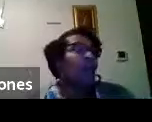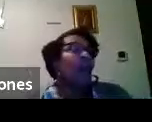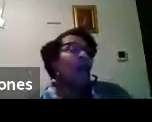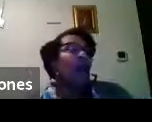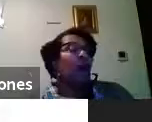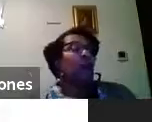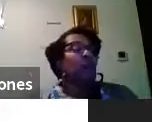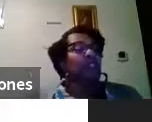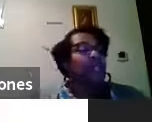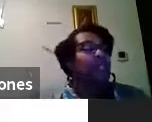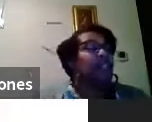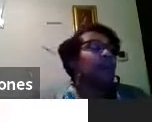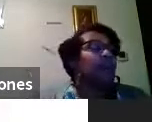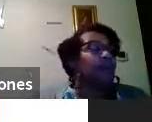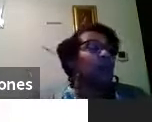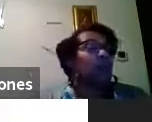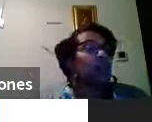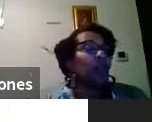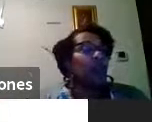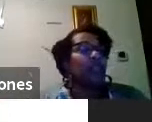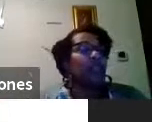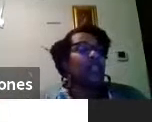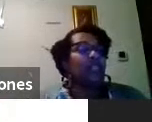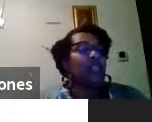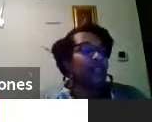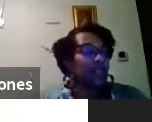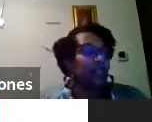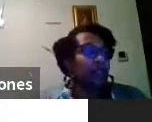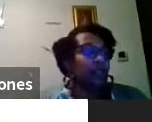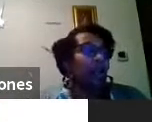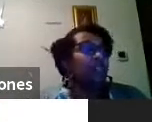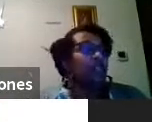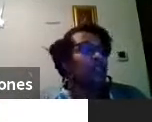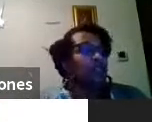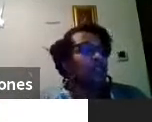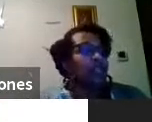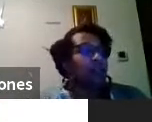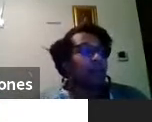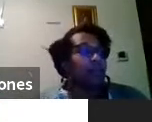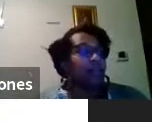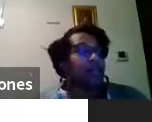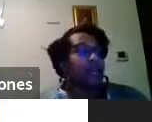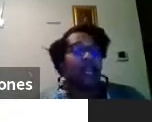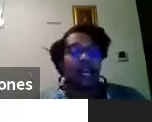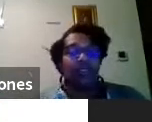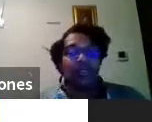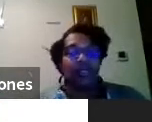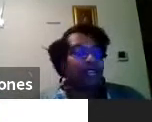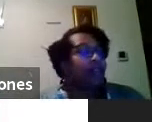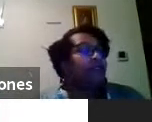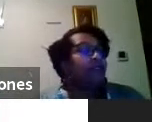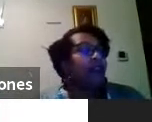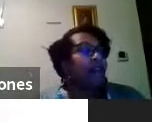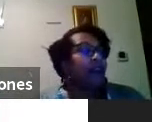Okay, what you can expect when you call dLCV. Our toll-free number is